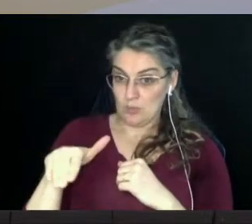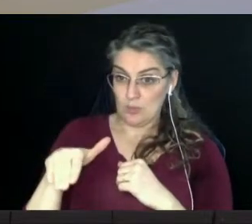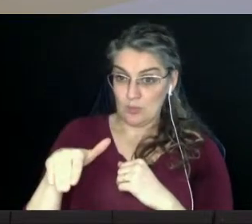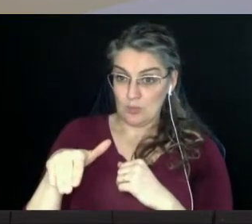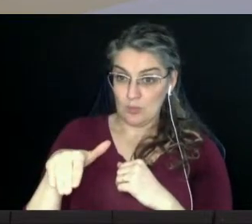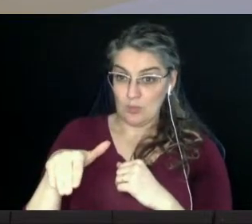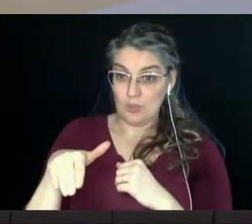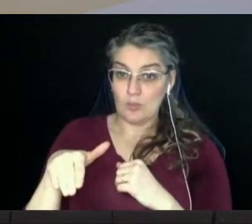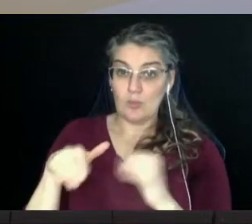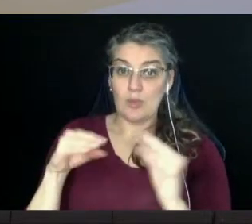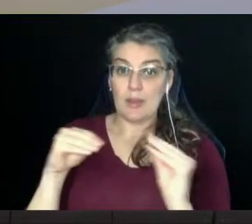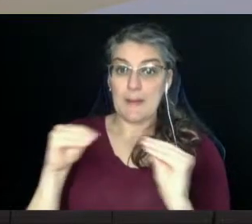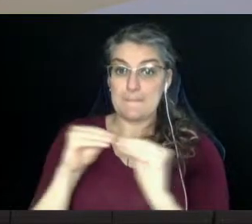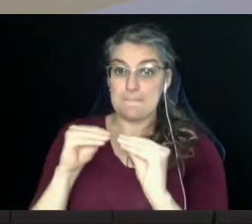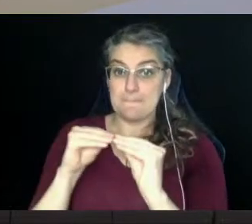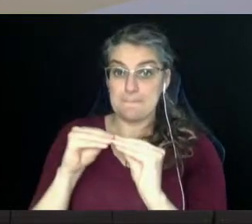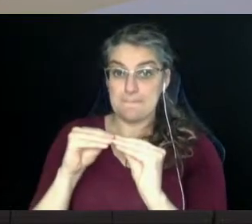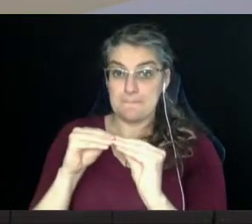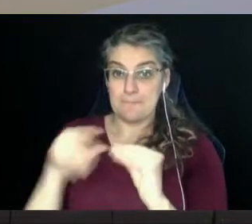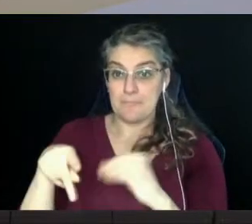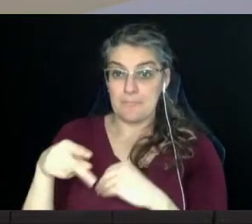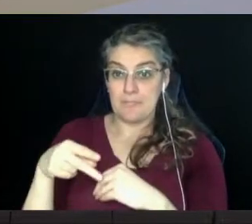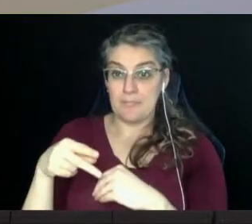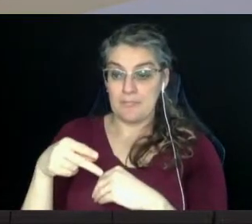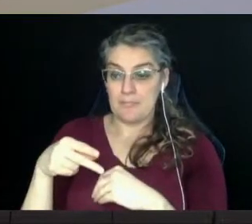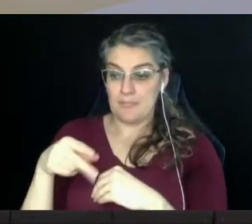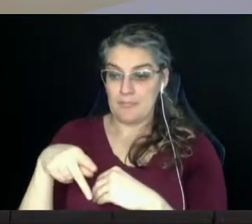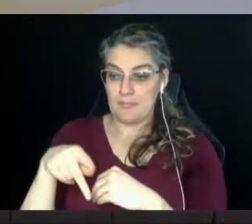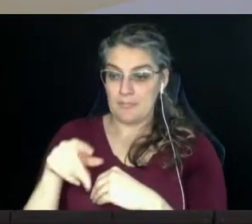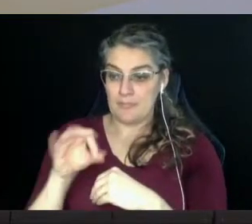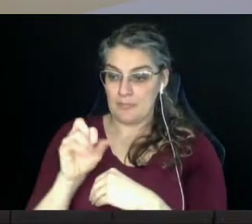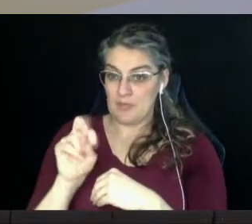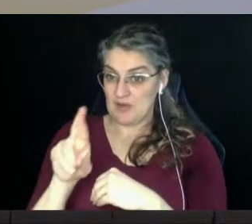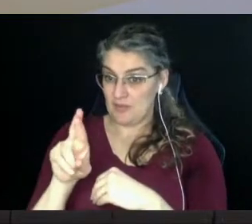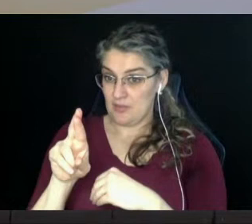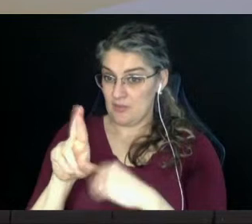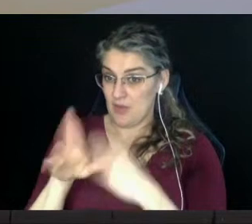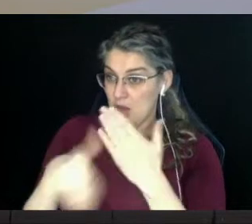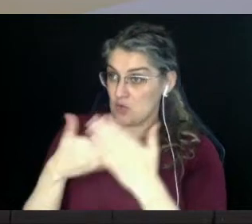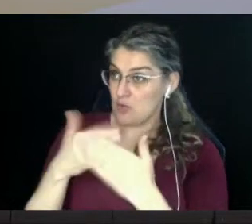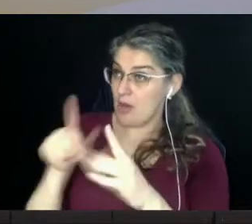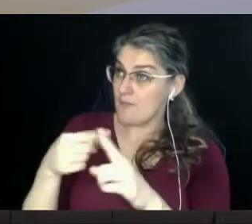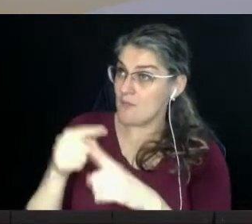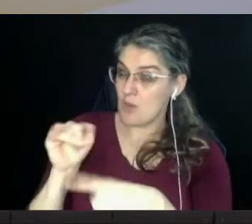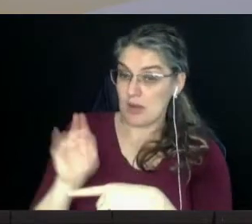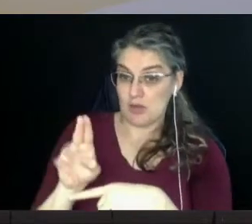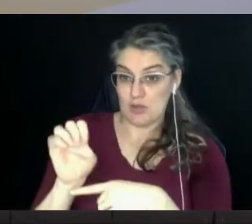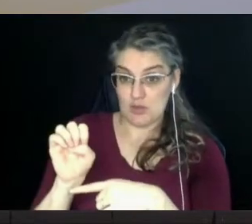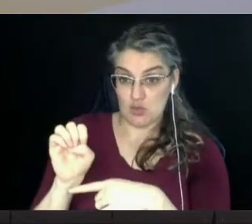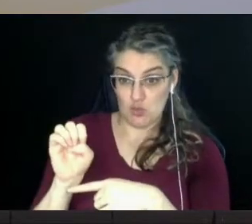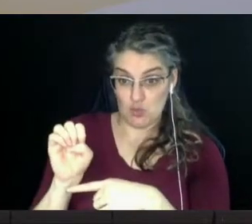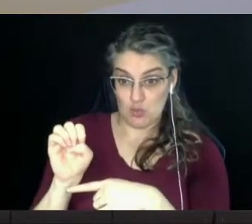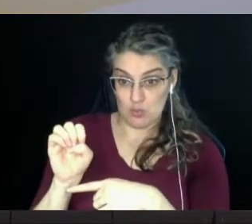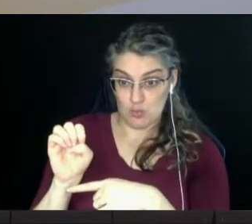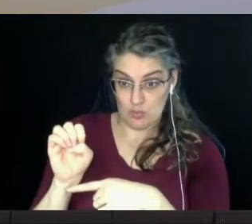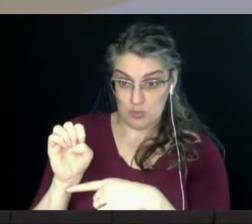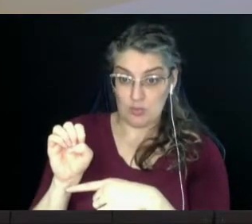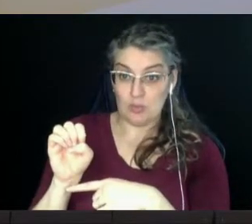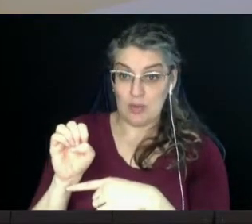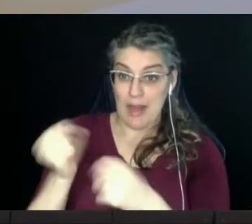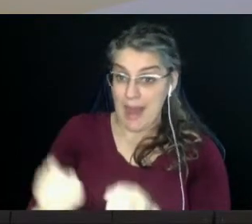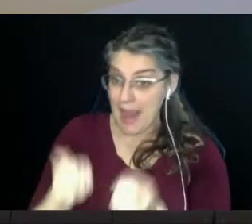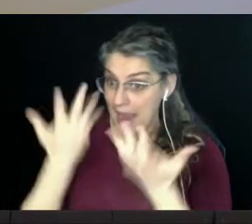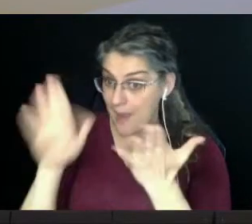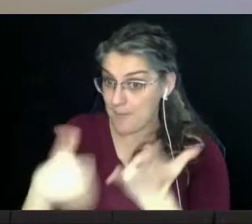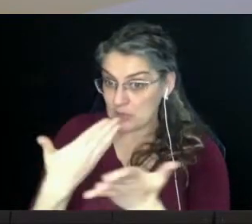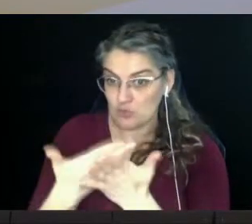fairly significant increase in the Pfizer vaccine in June as well. So we don't have the confirmed amount, but based